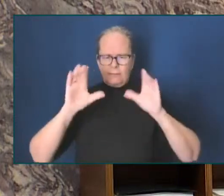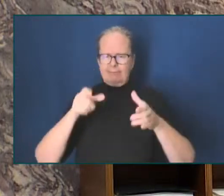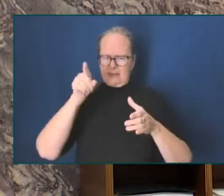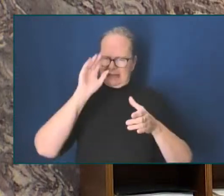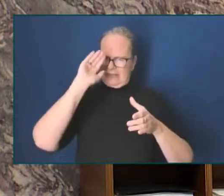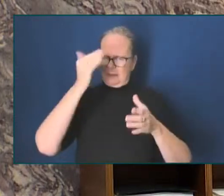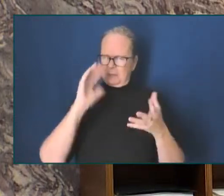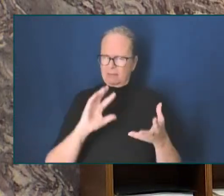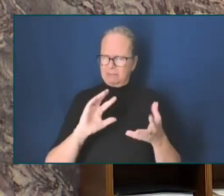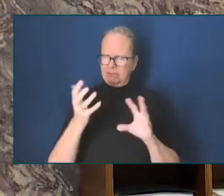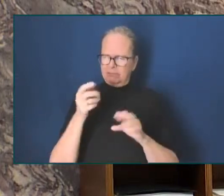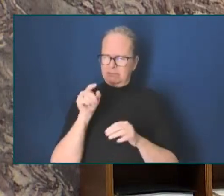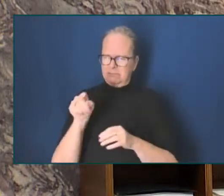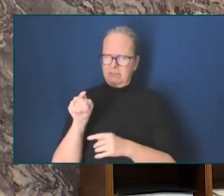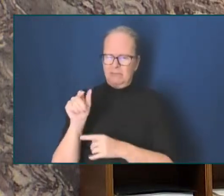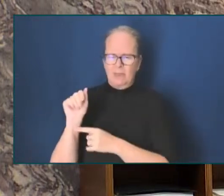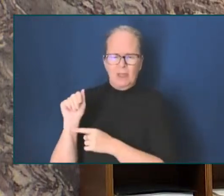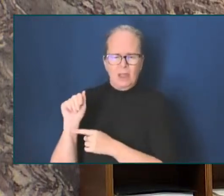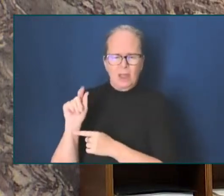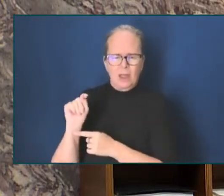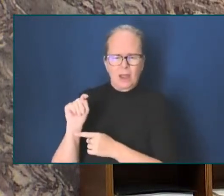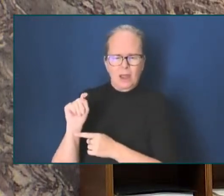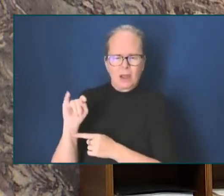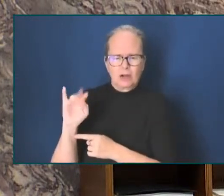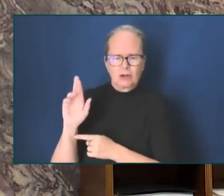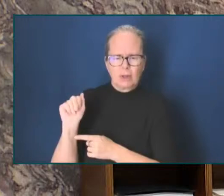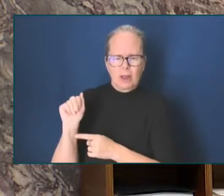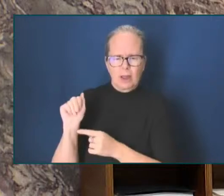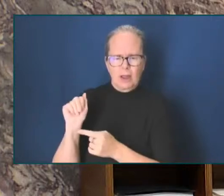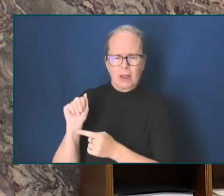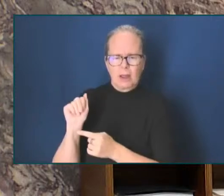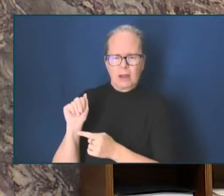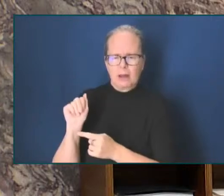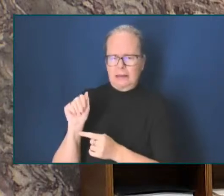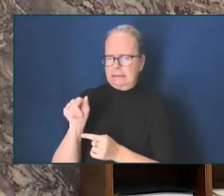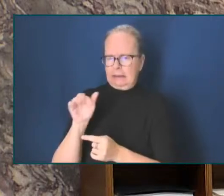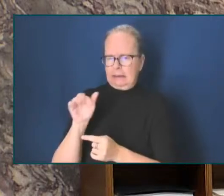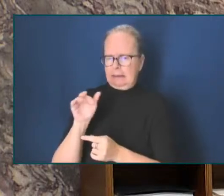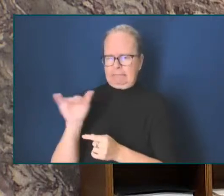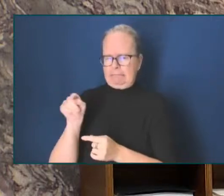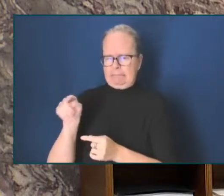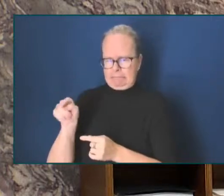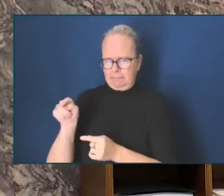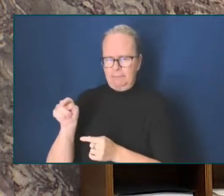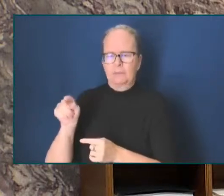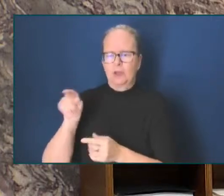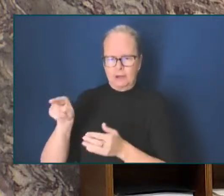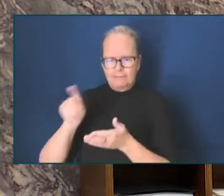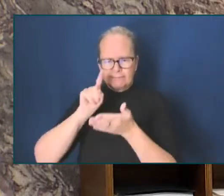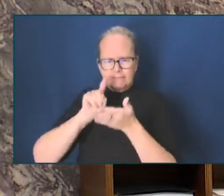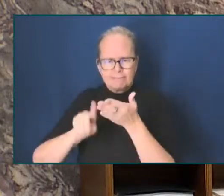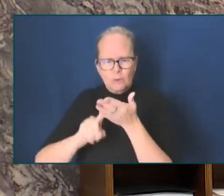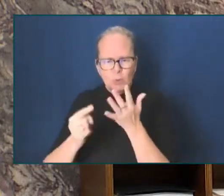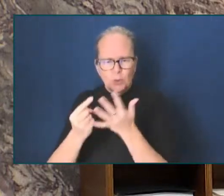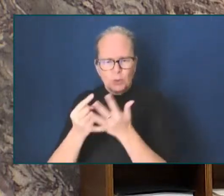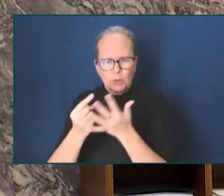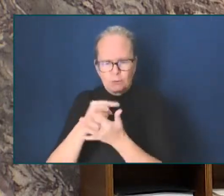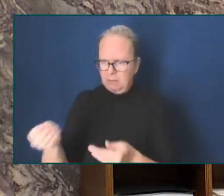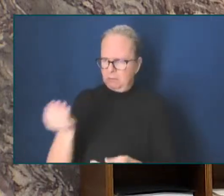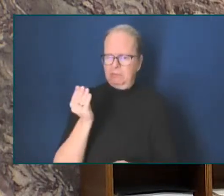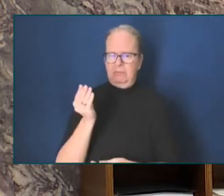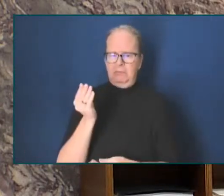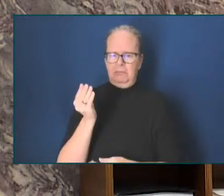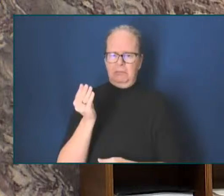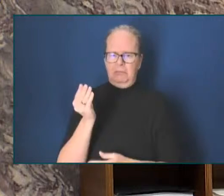by government, and others are mysteriously apparently underway. As important as it is to look to the future, it's equally important